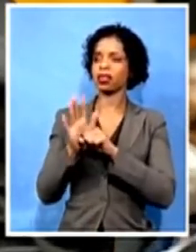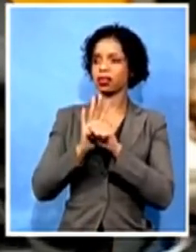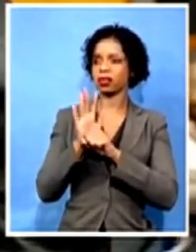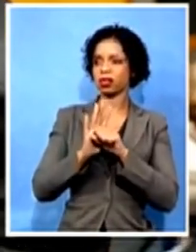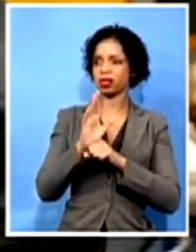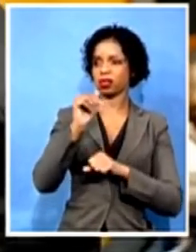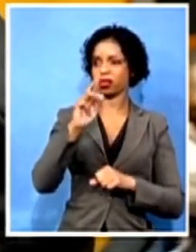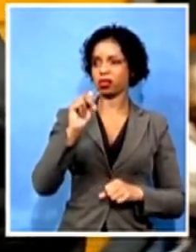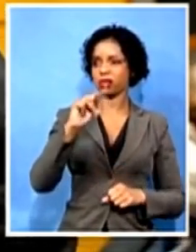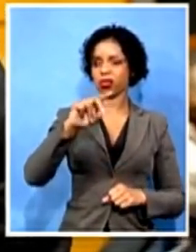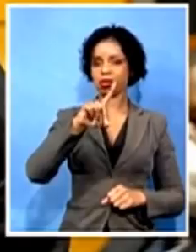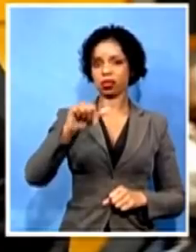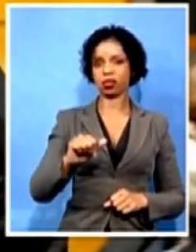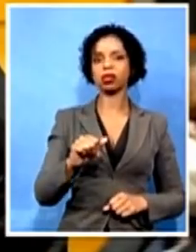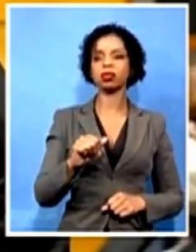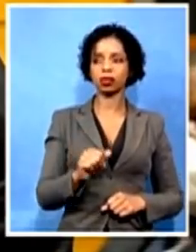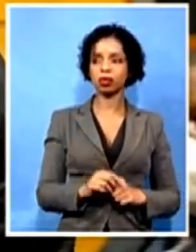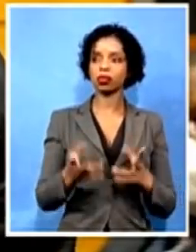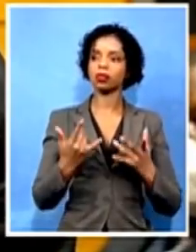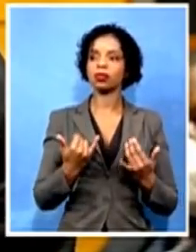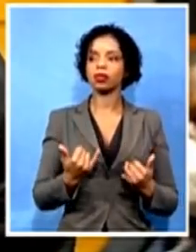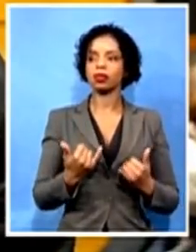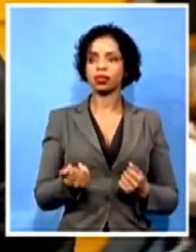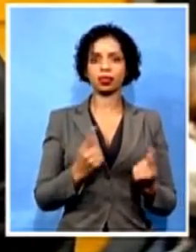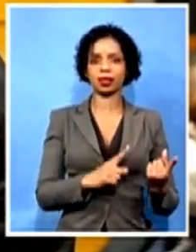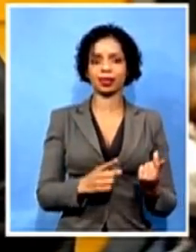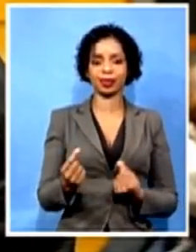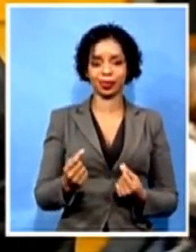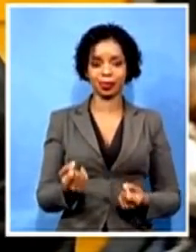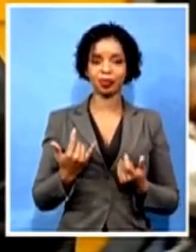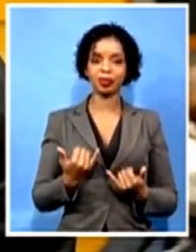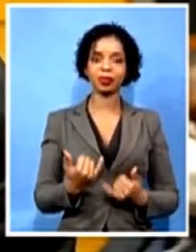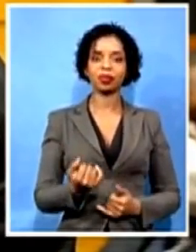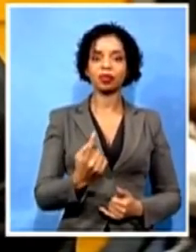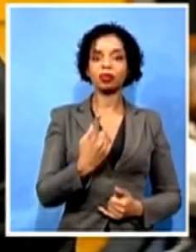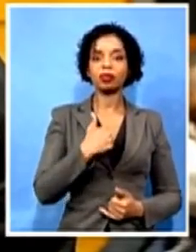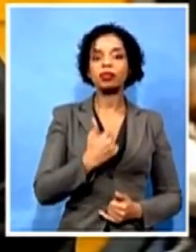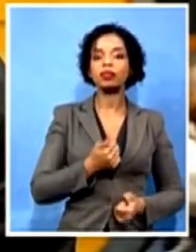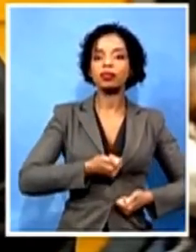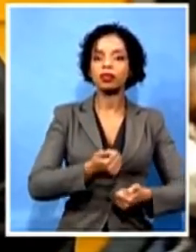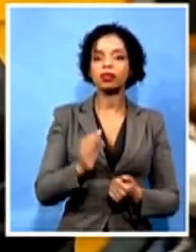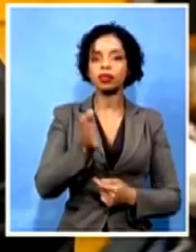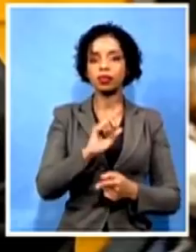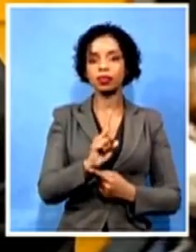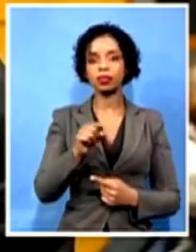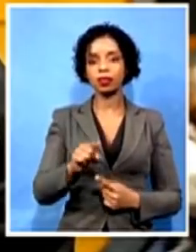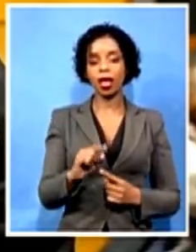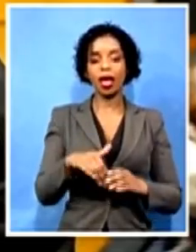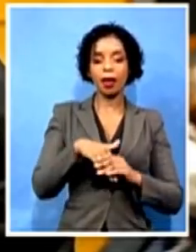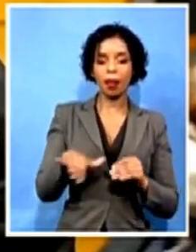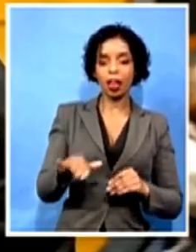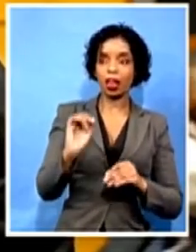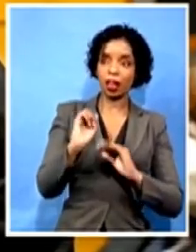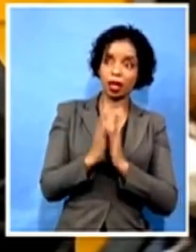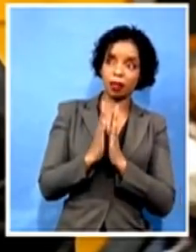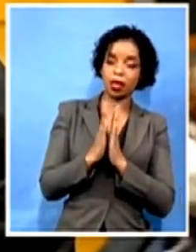now considered law and practice that in the bringing of bail applications, either the defence or the state from time to time do not present viva voce